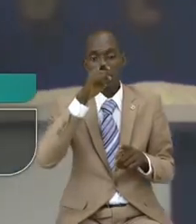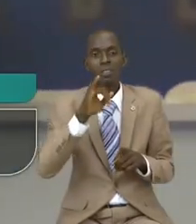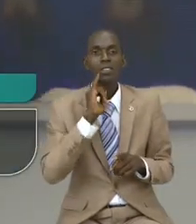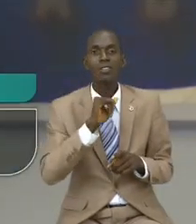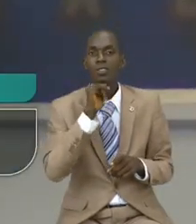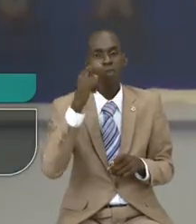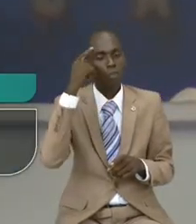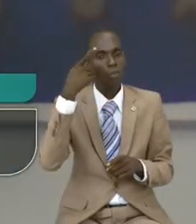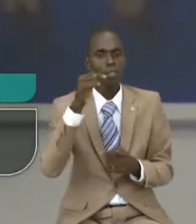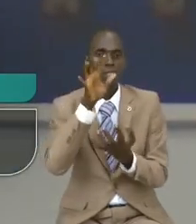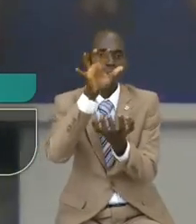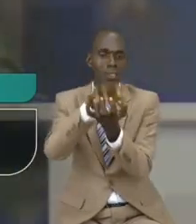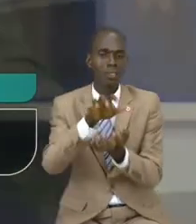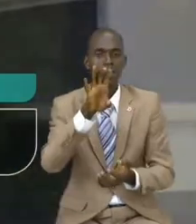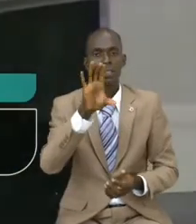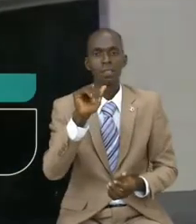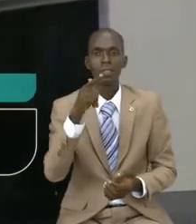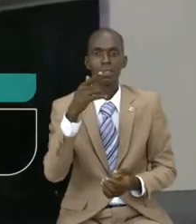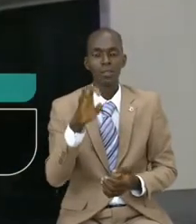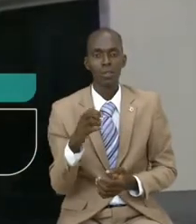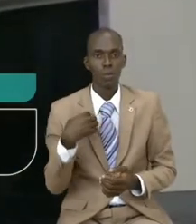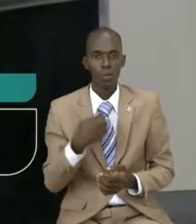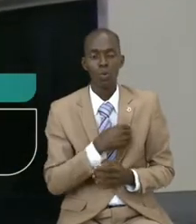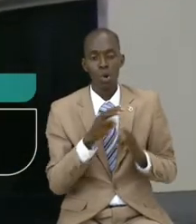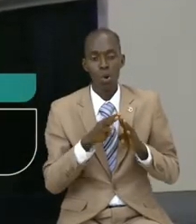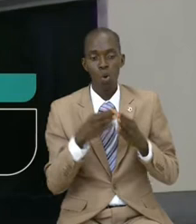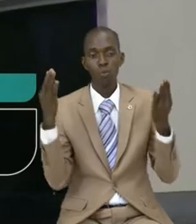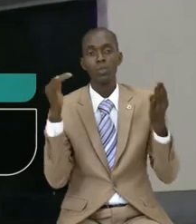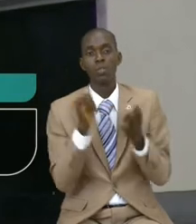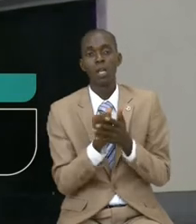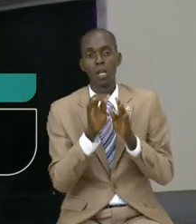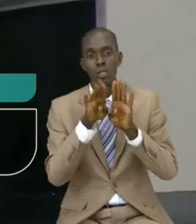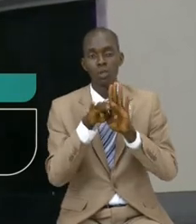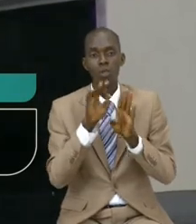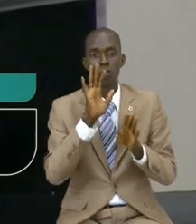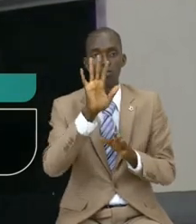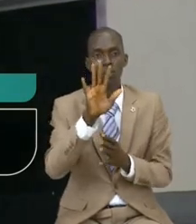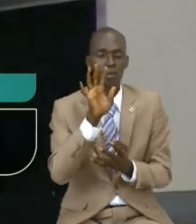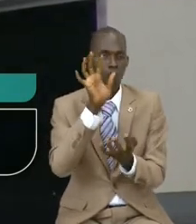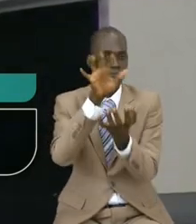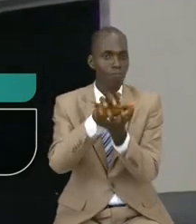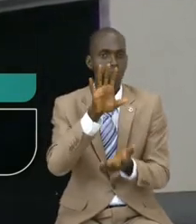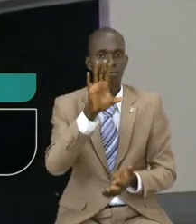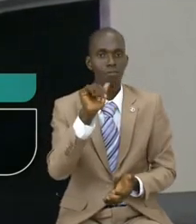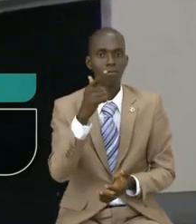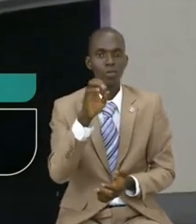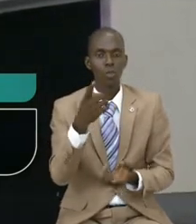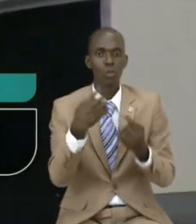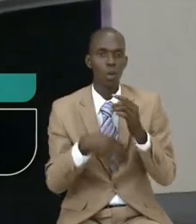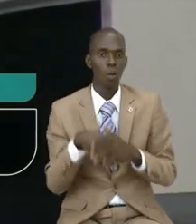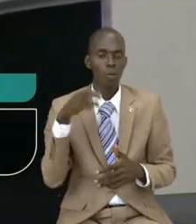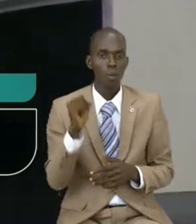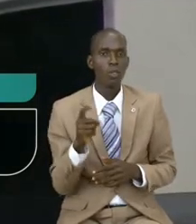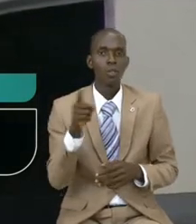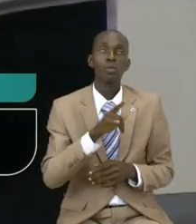cage. We open that door of your cage, you come out, you